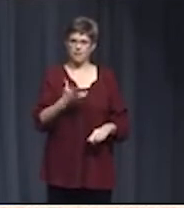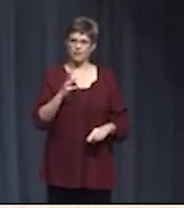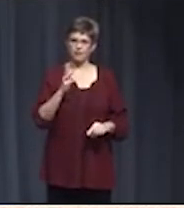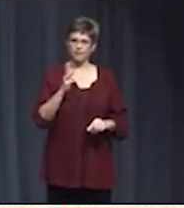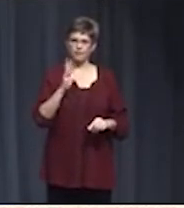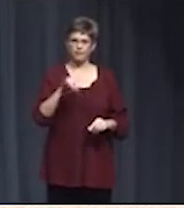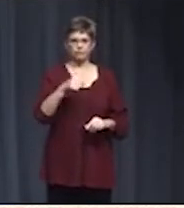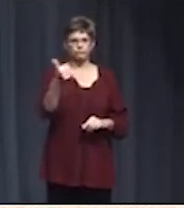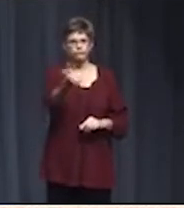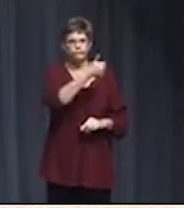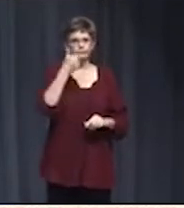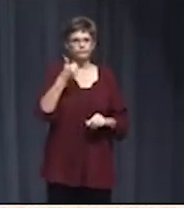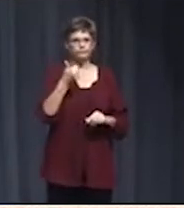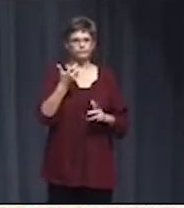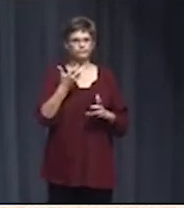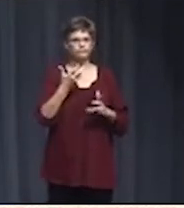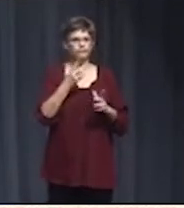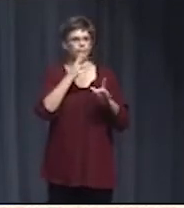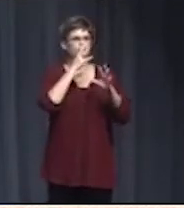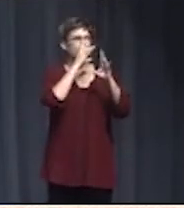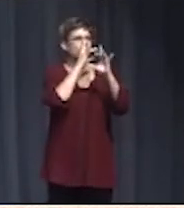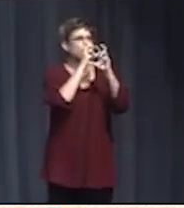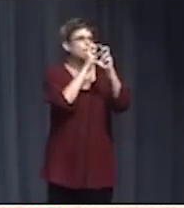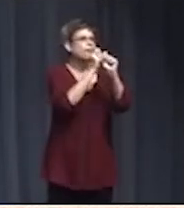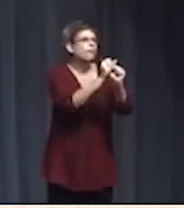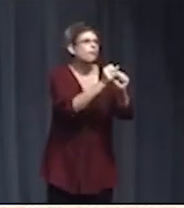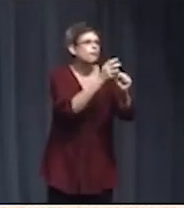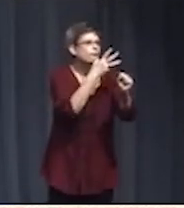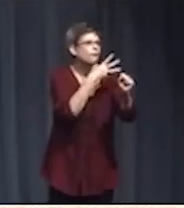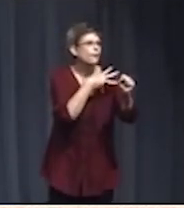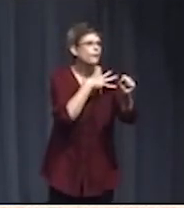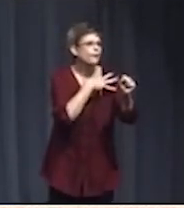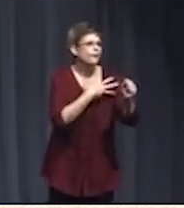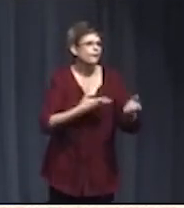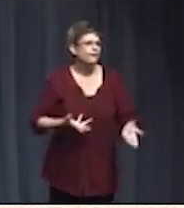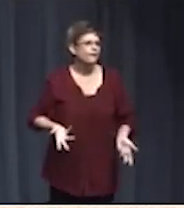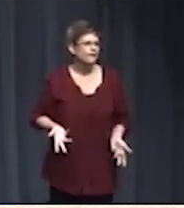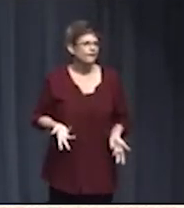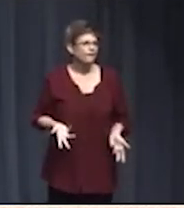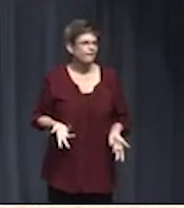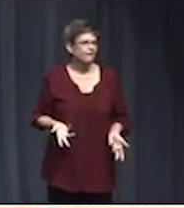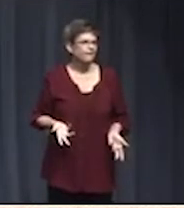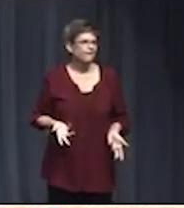you are under the thrall of a woman's